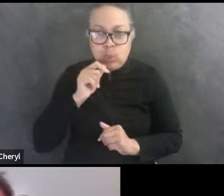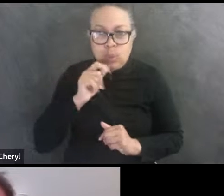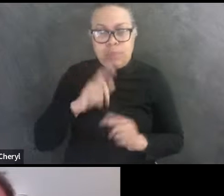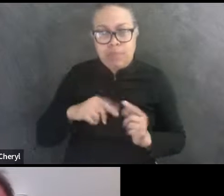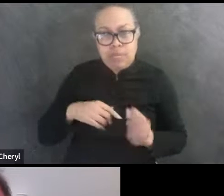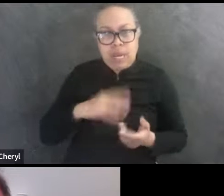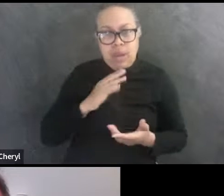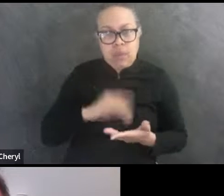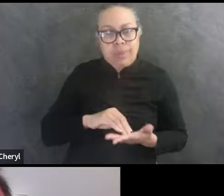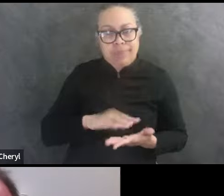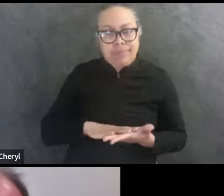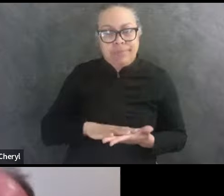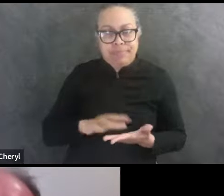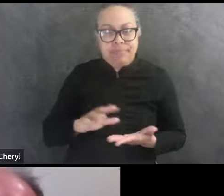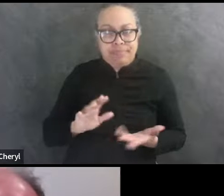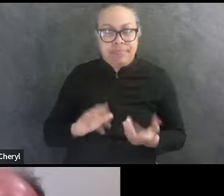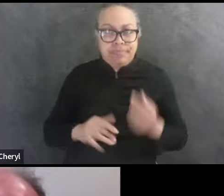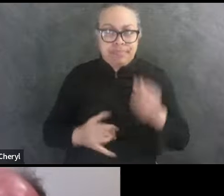here.